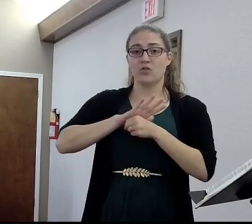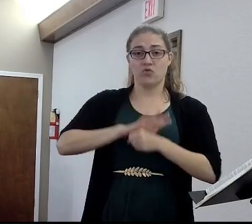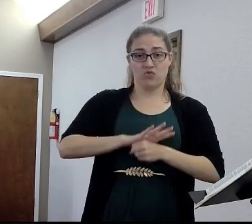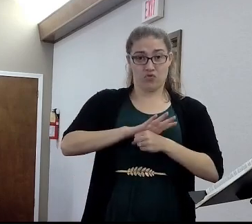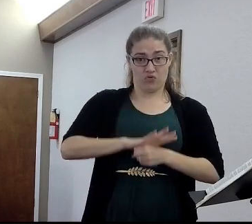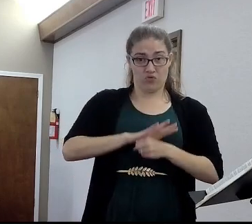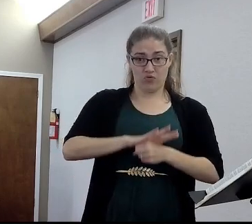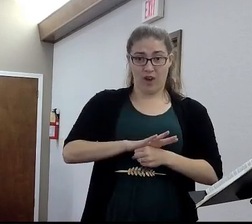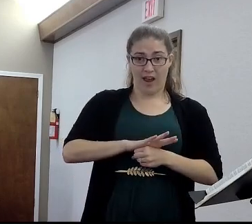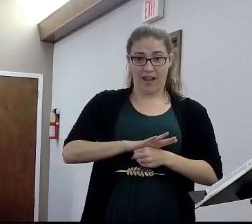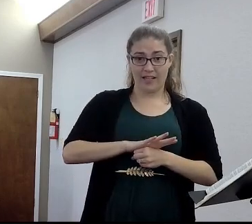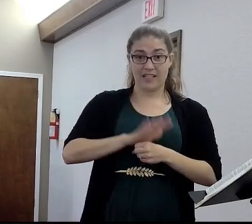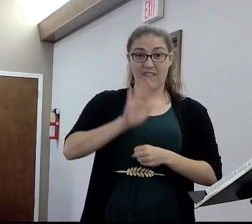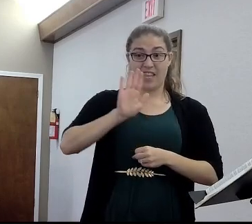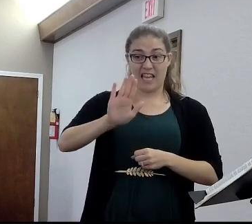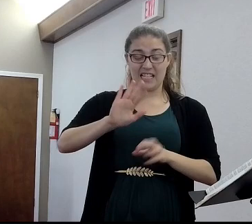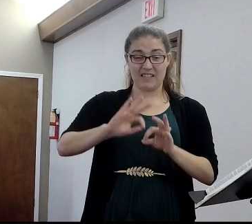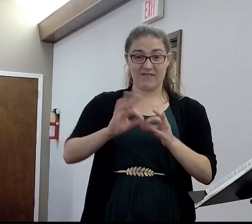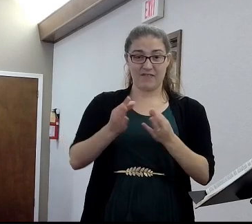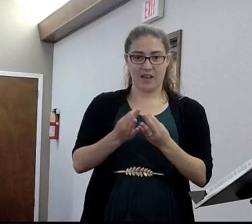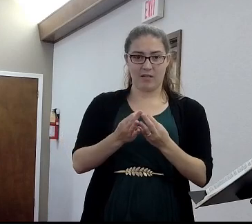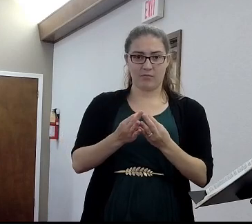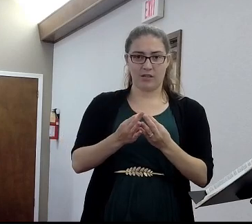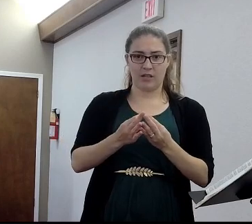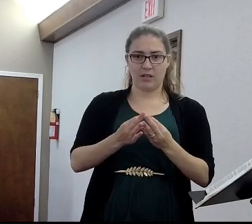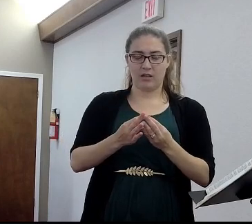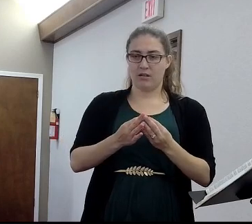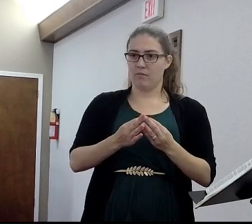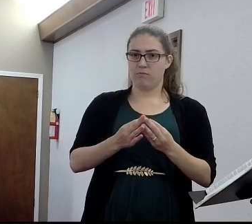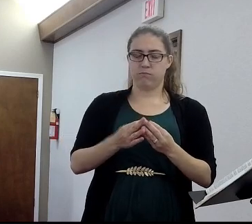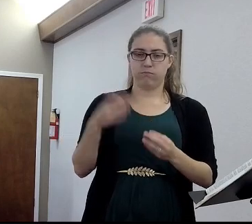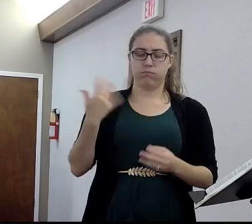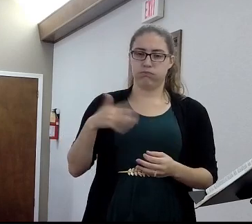children just went through the roof because he has to figure out how he's going to feed himself